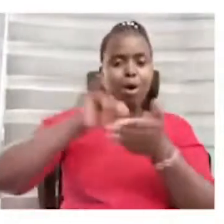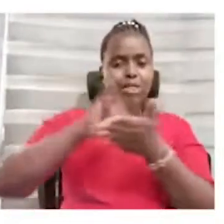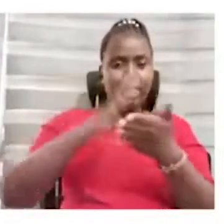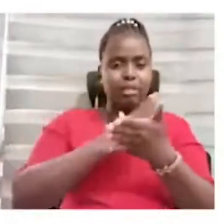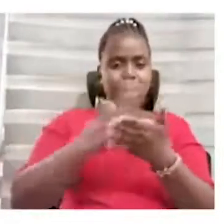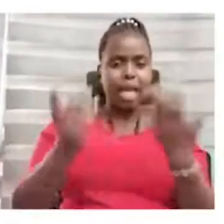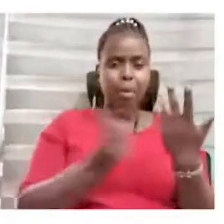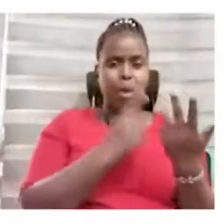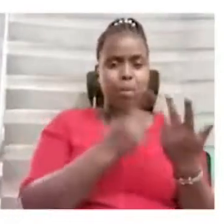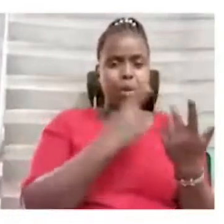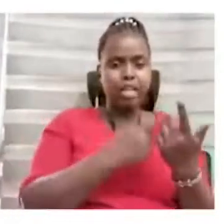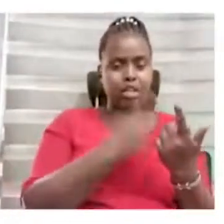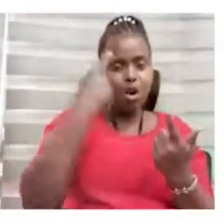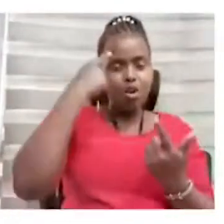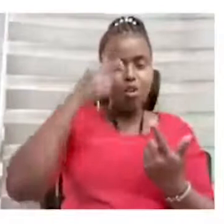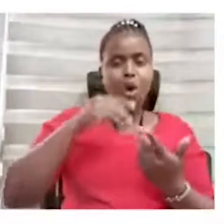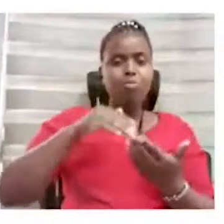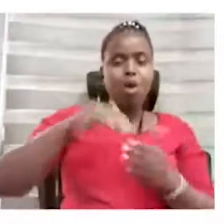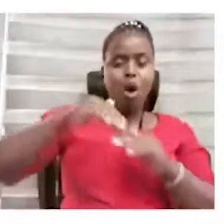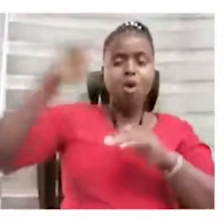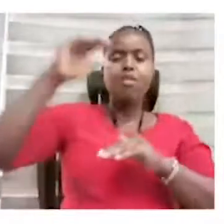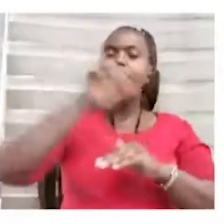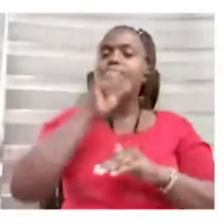the age of 60 plus.